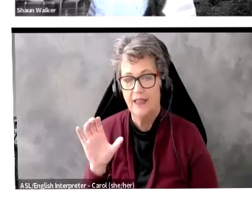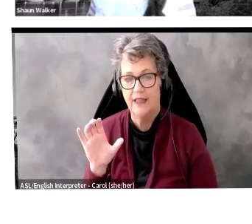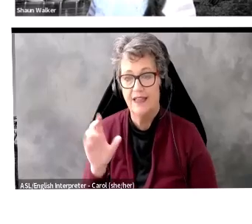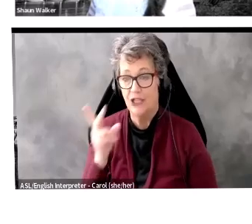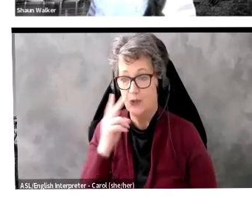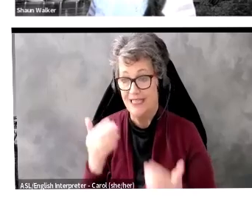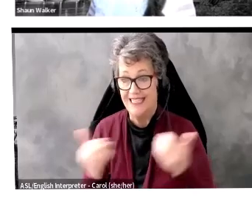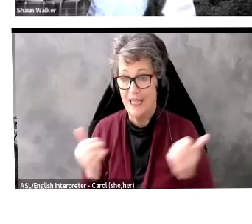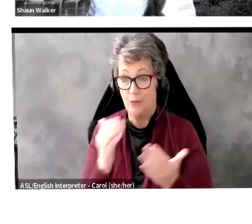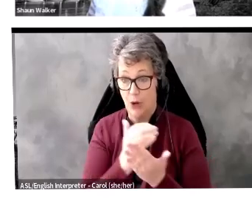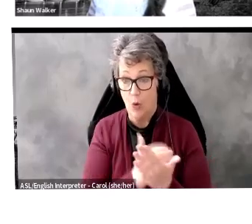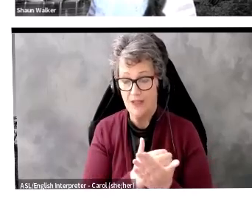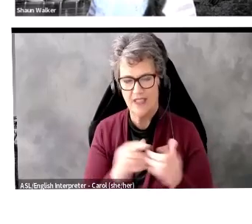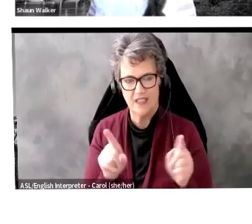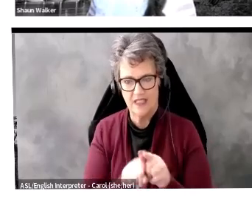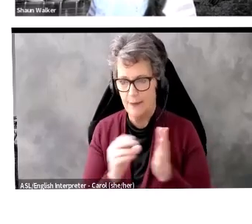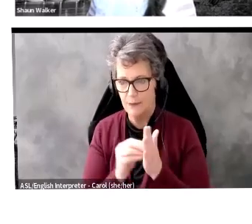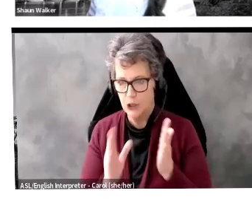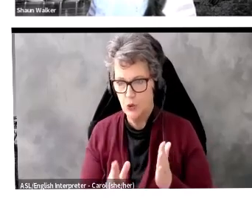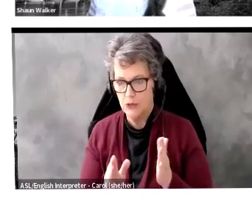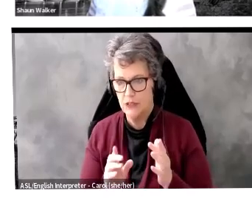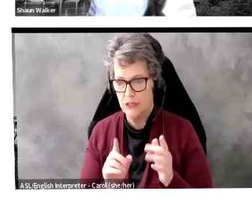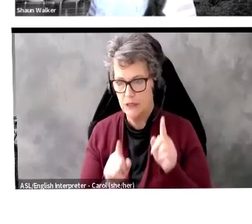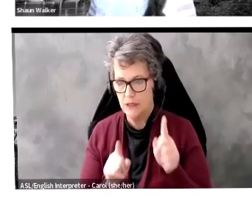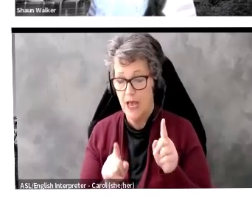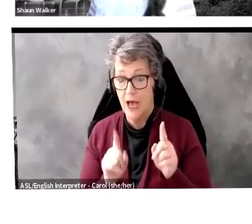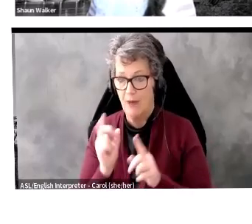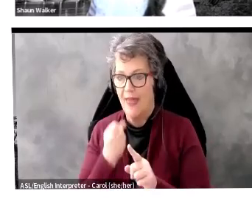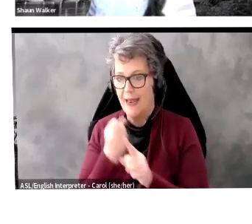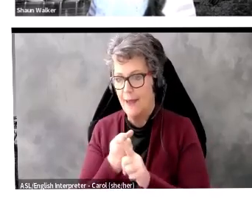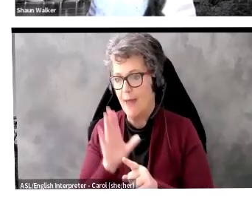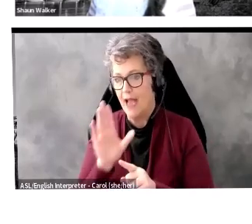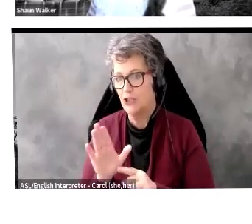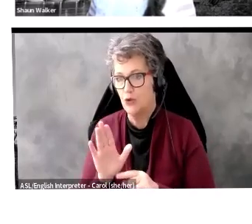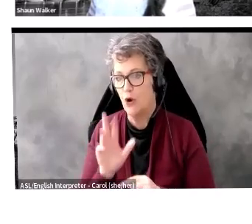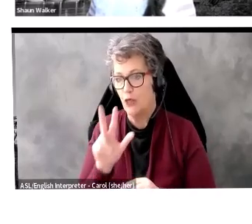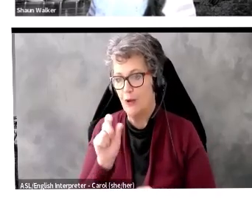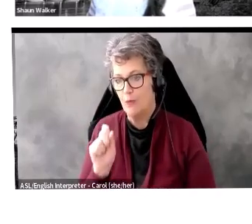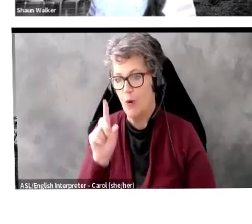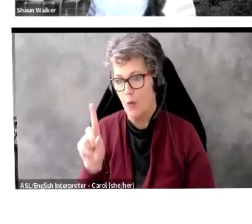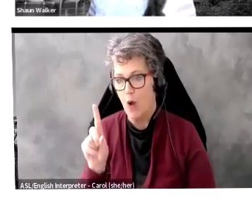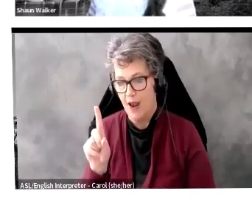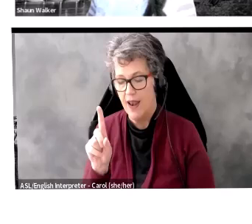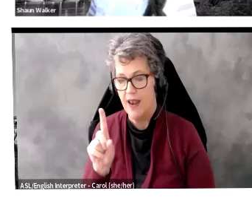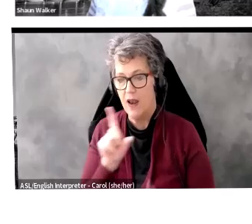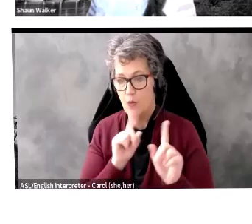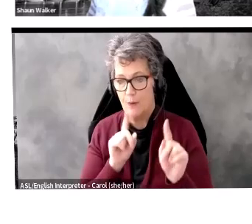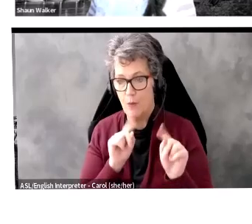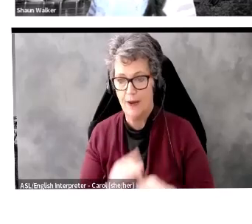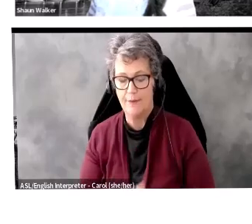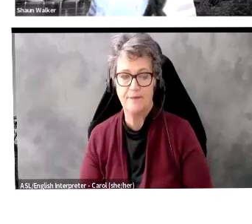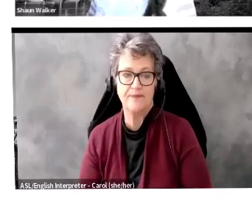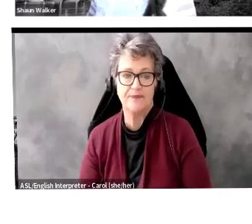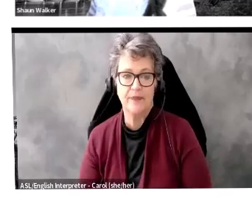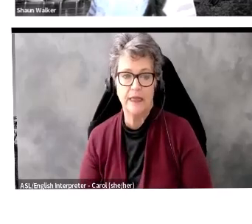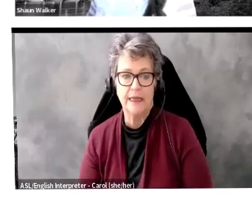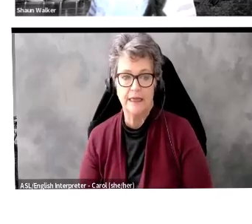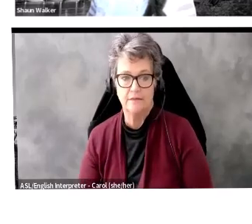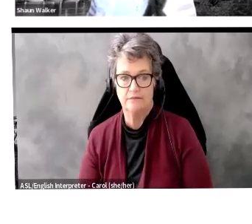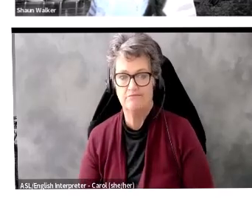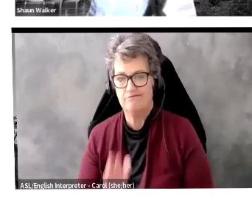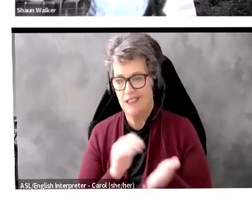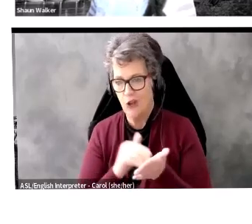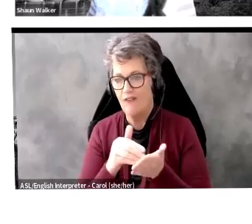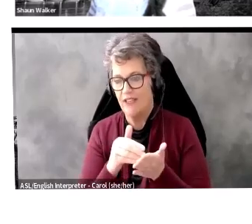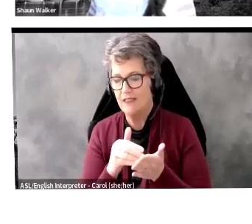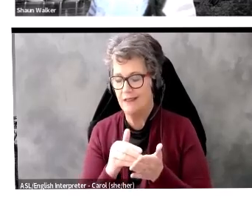different courses, same students, but again, that impacts your 3.1 report, which is often